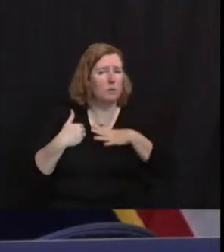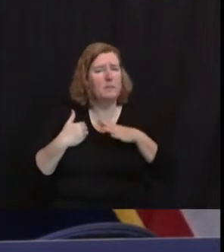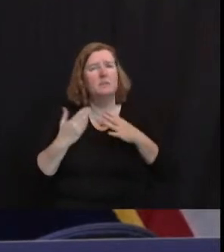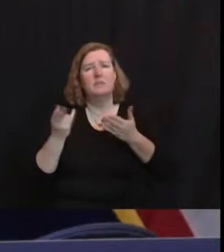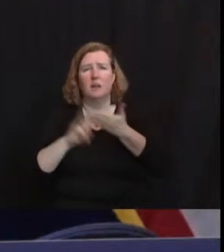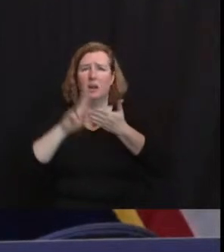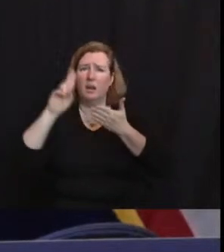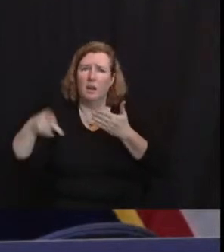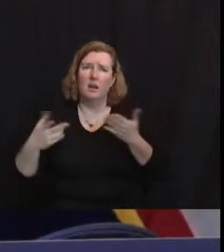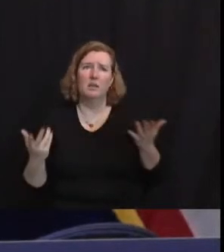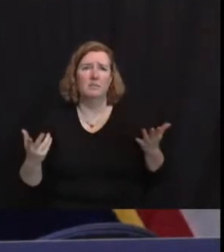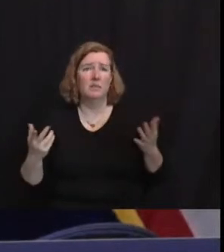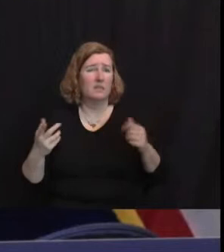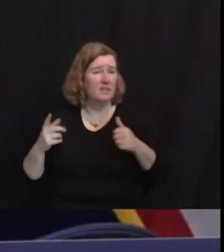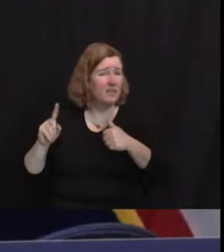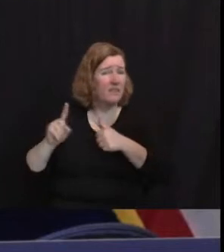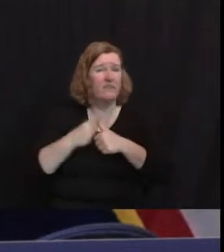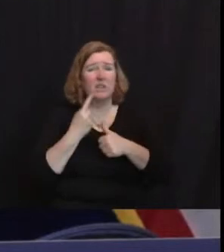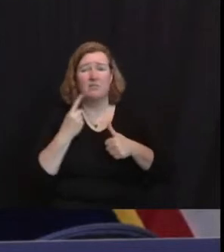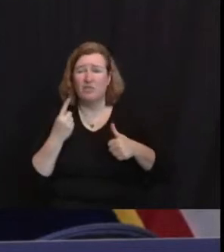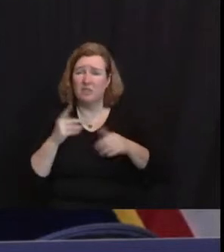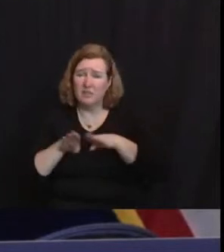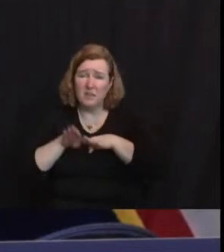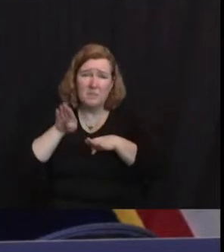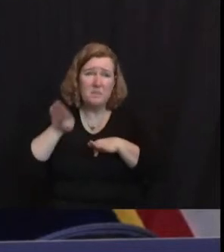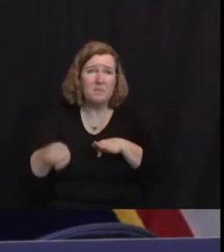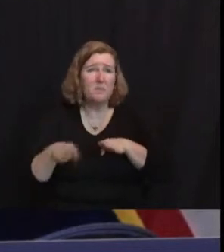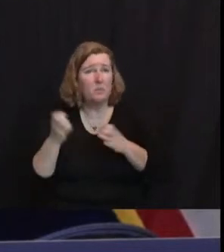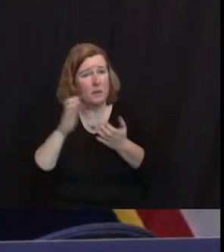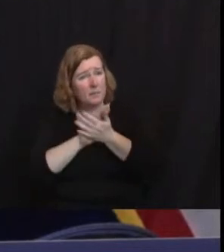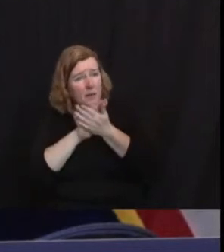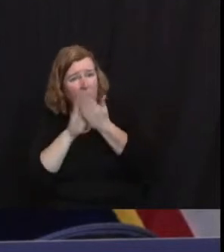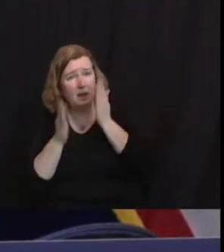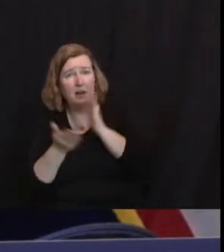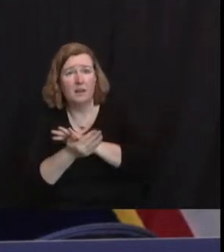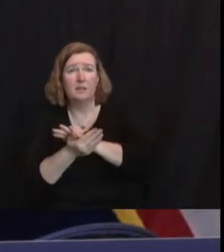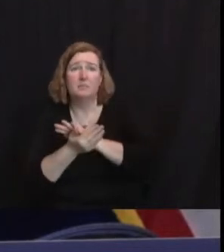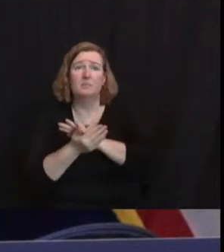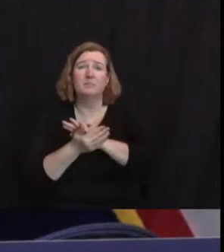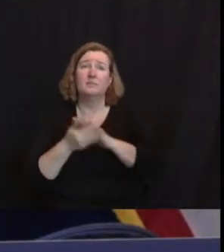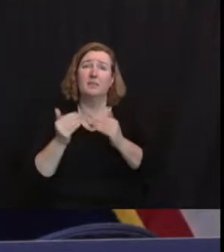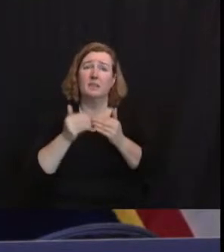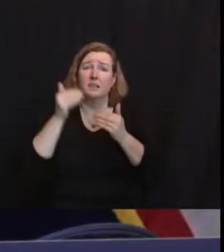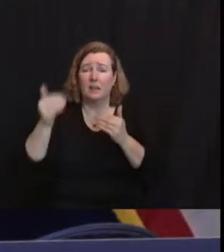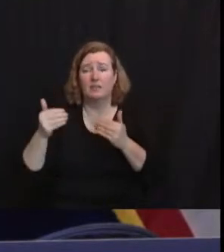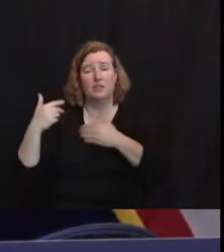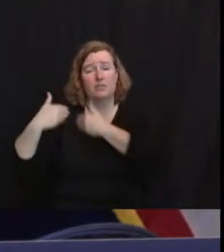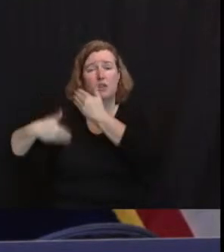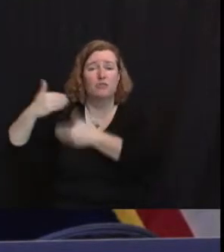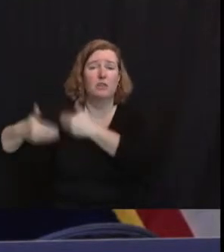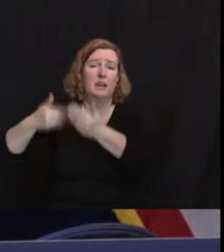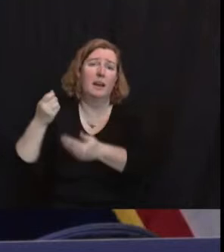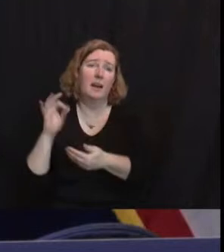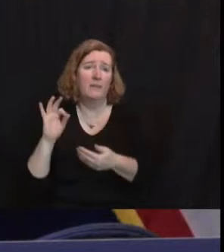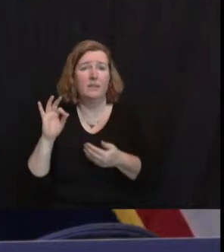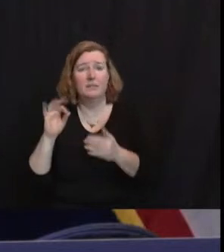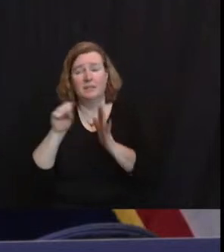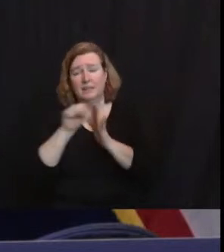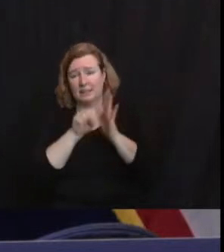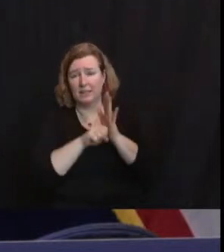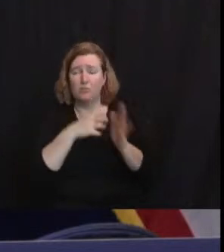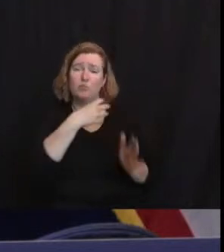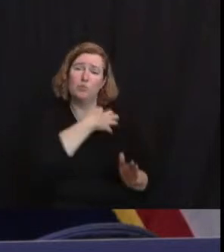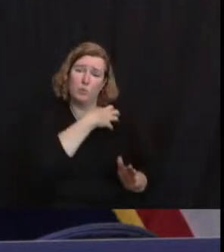as this is the first step in a process, to the Governor's point, to be the next generation of troopers in our